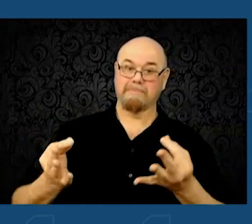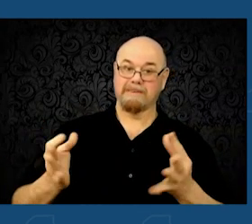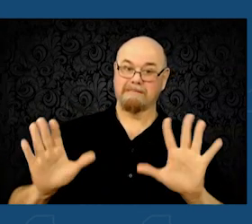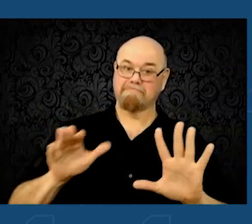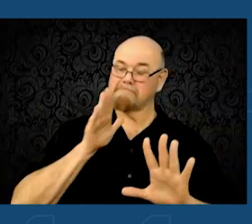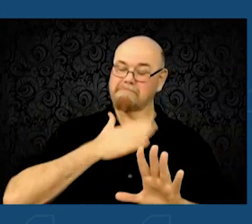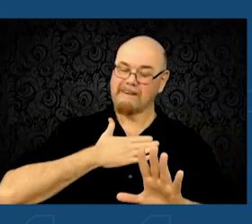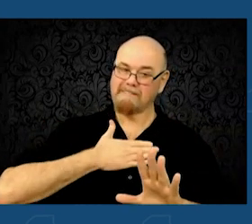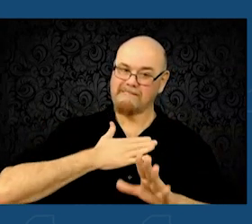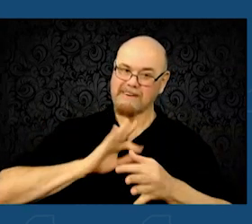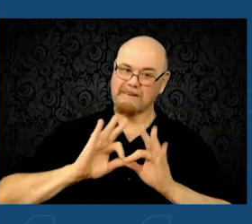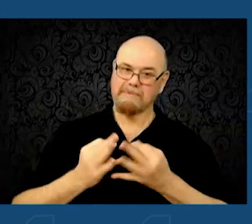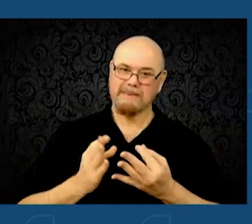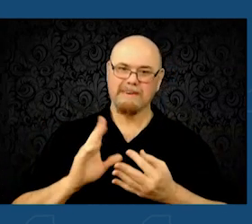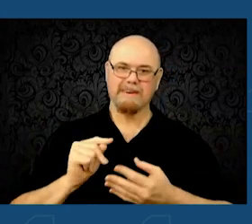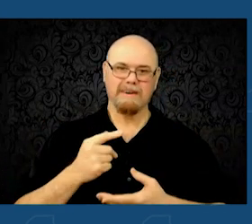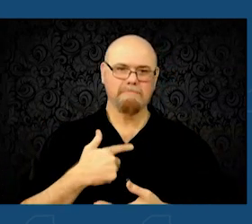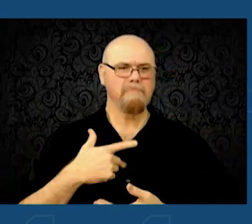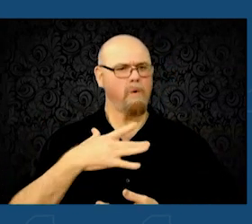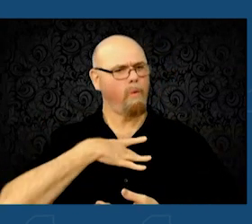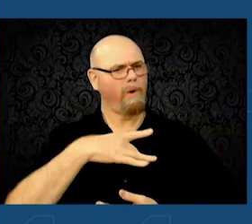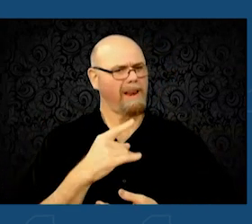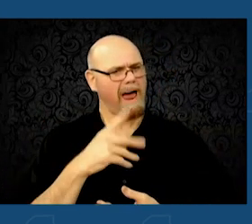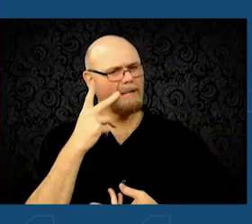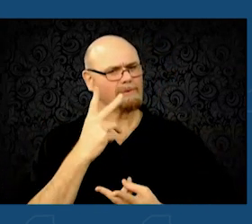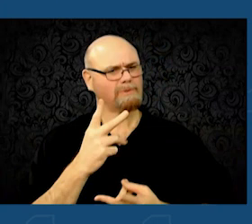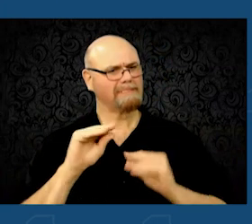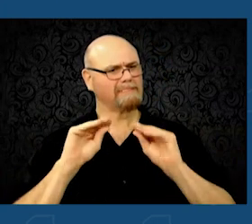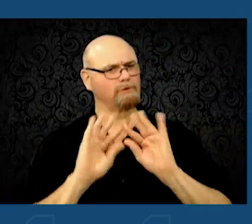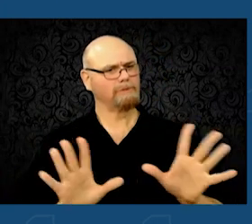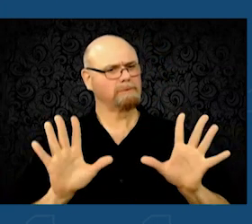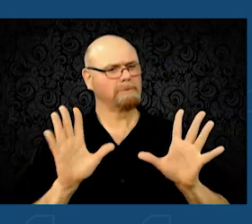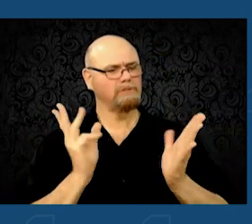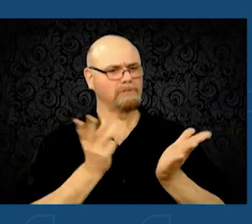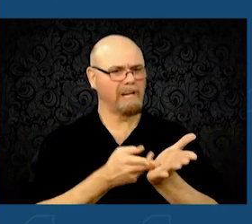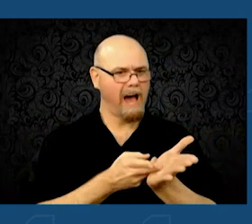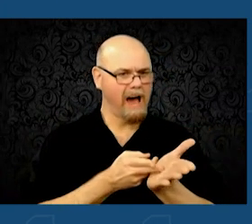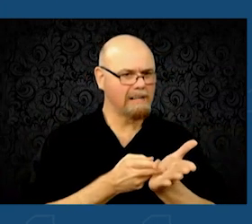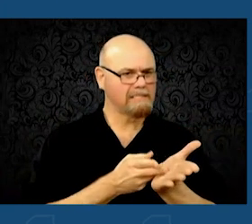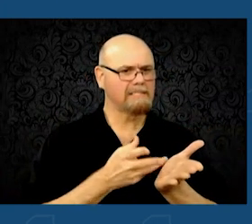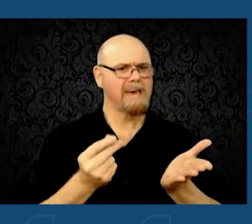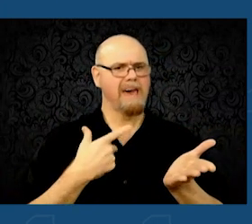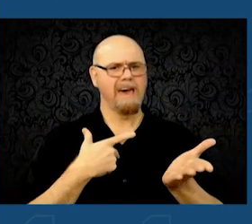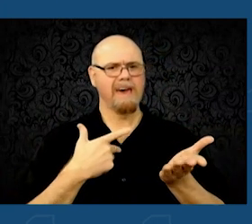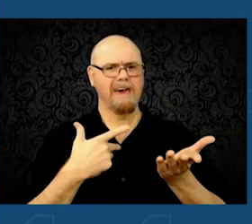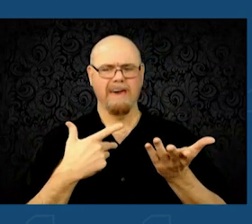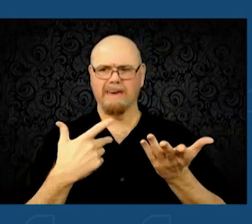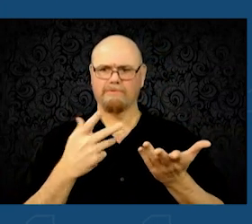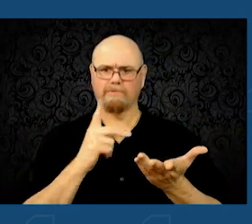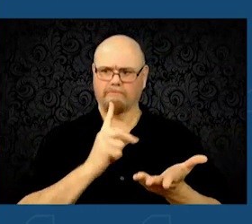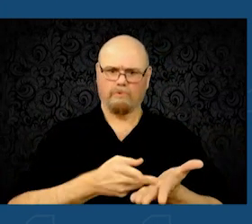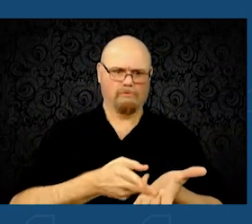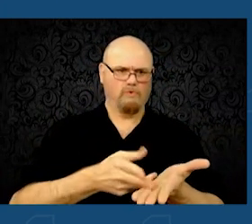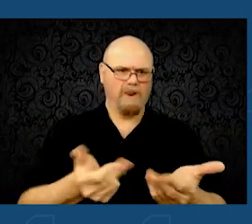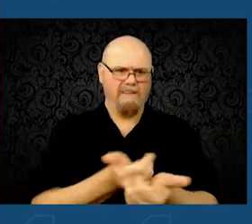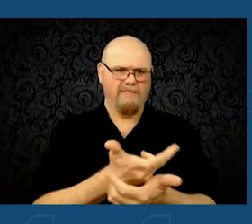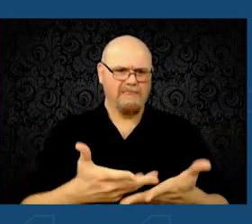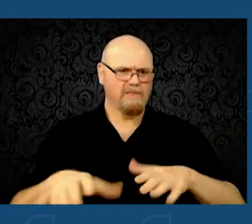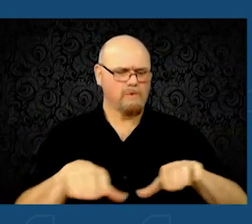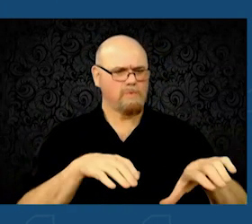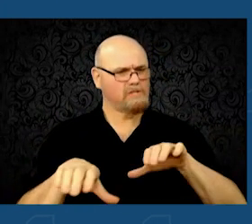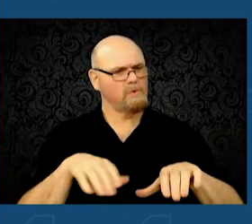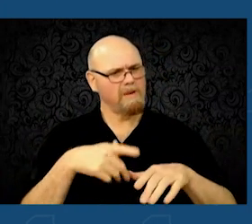But we like transparency, honesty, integrity in everything that we do. Thank you very much, Luis.